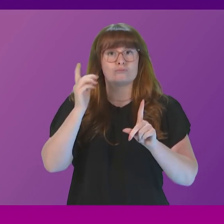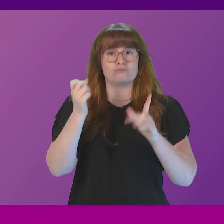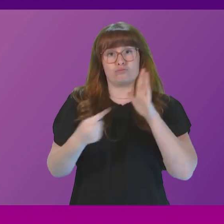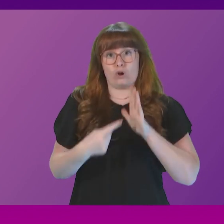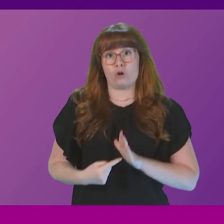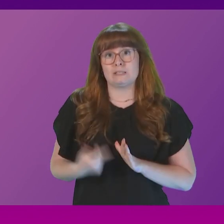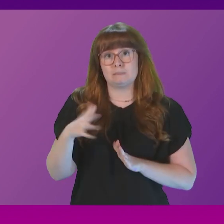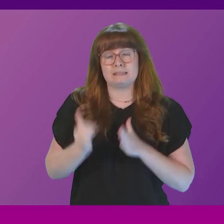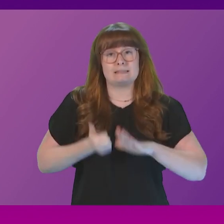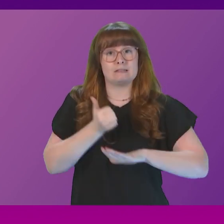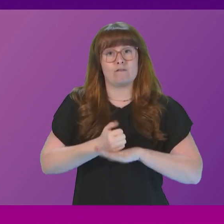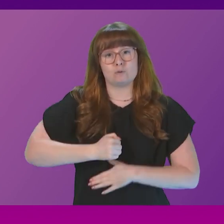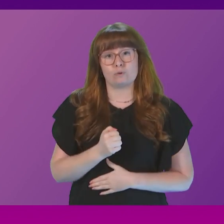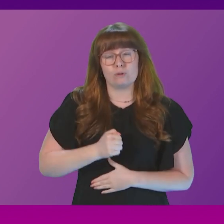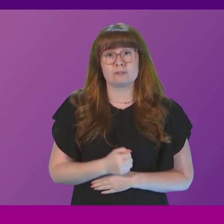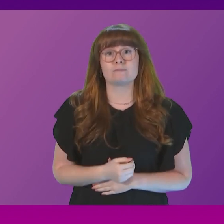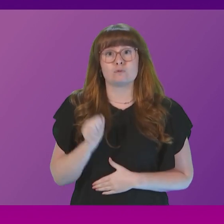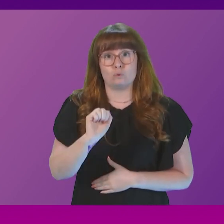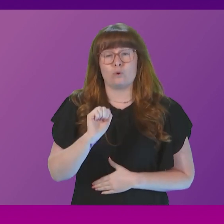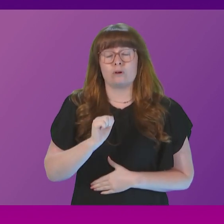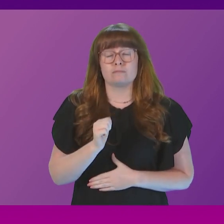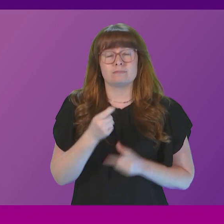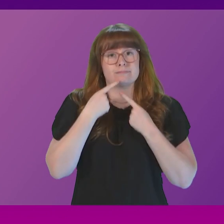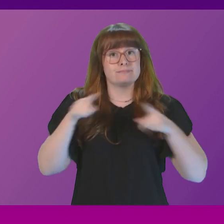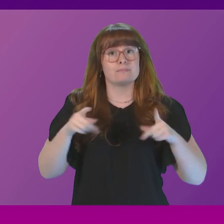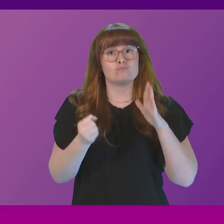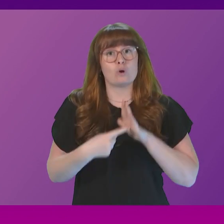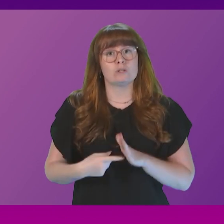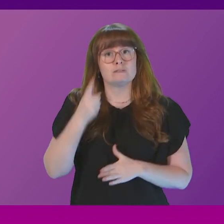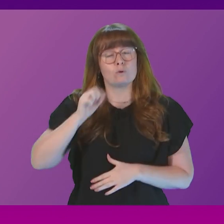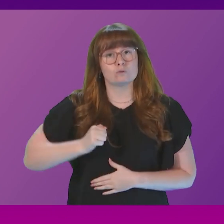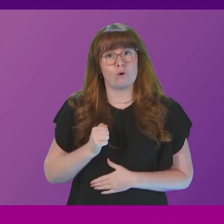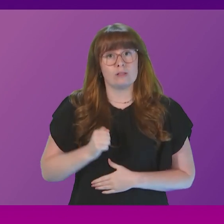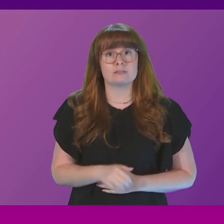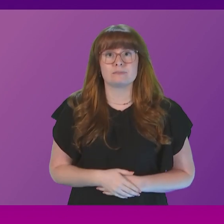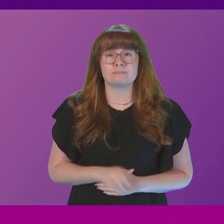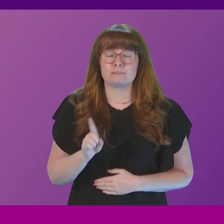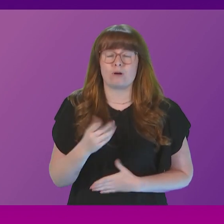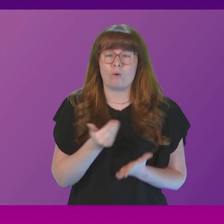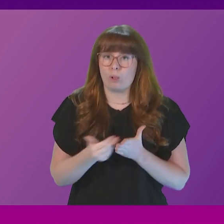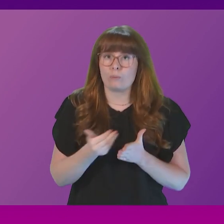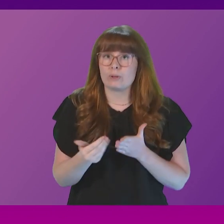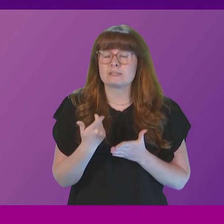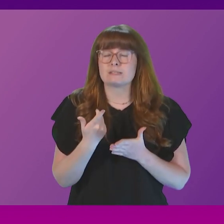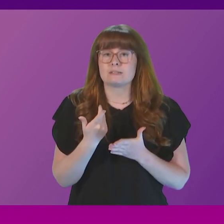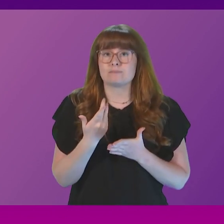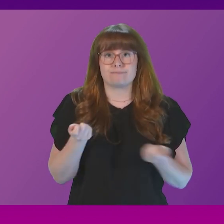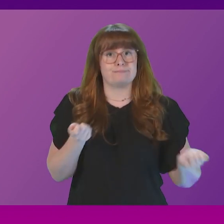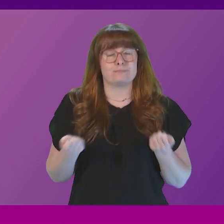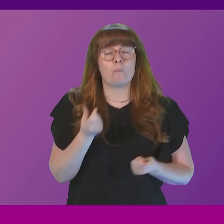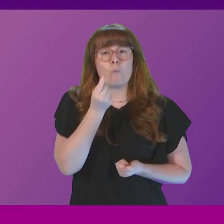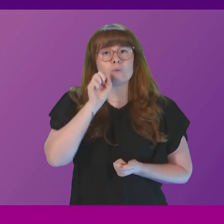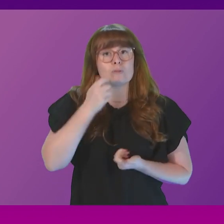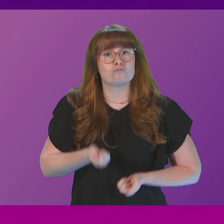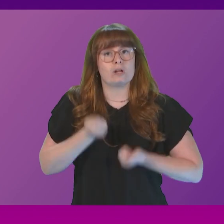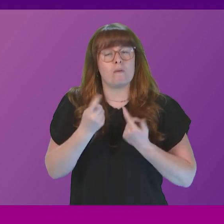out in your statement on the priorities for Scotland. However, as always, conveners may wish to